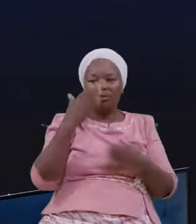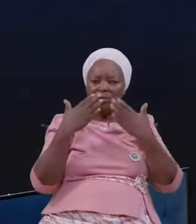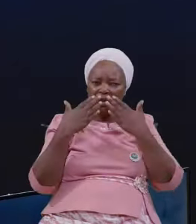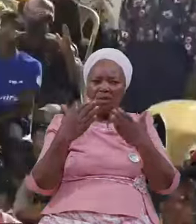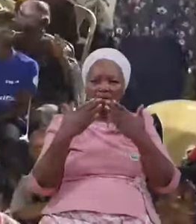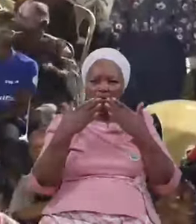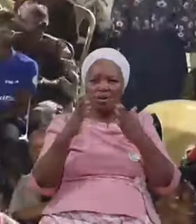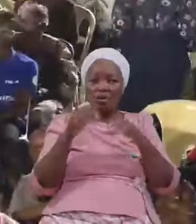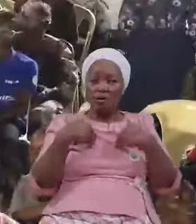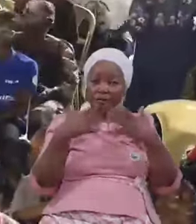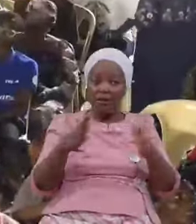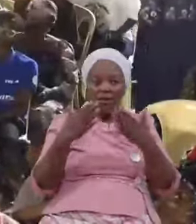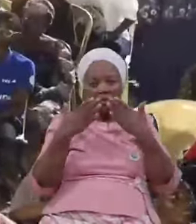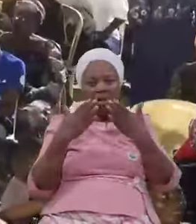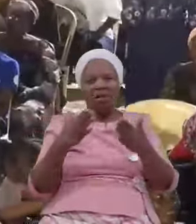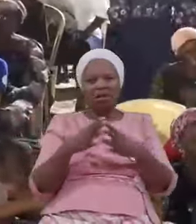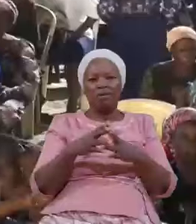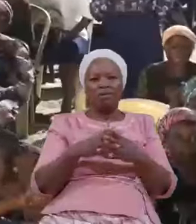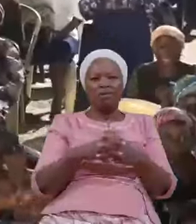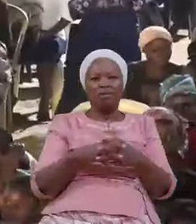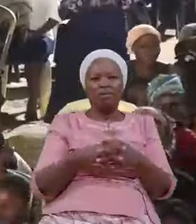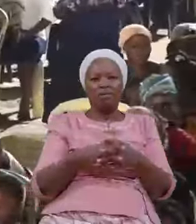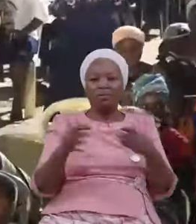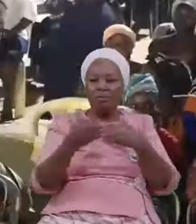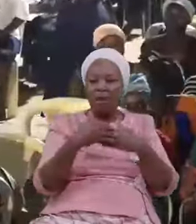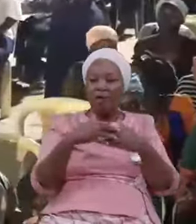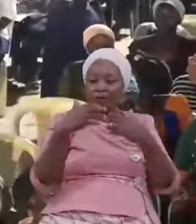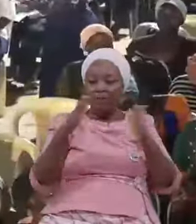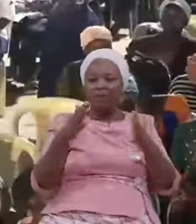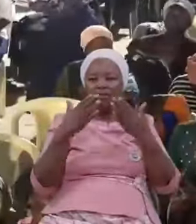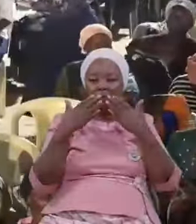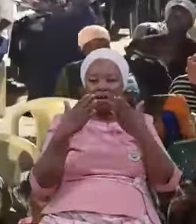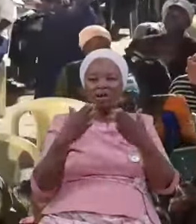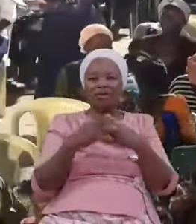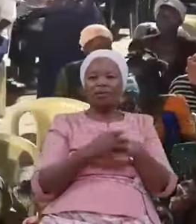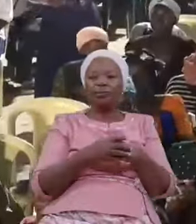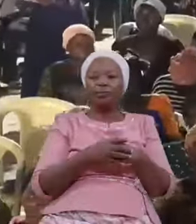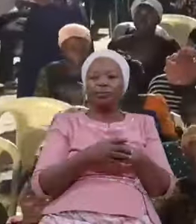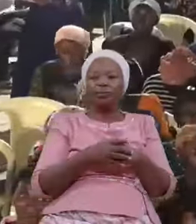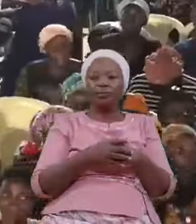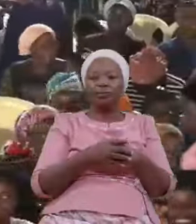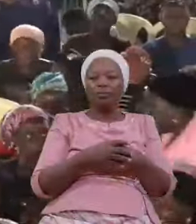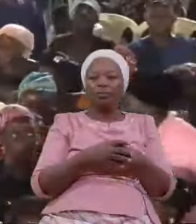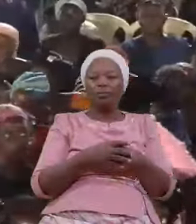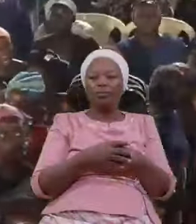you very much. At the front, at the back, thank you very much. Thank you very much.